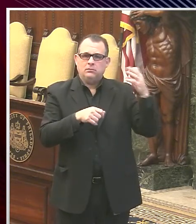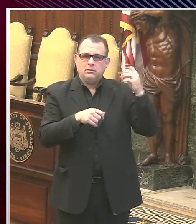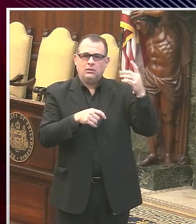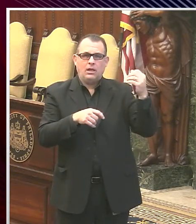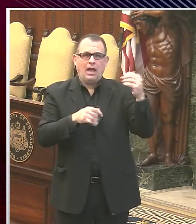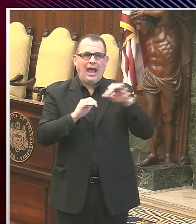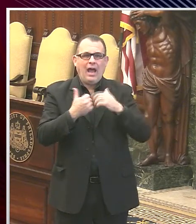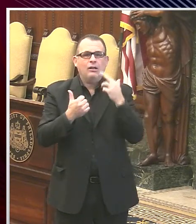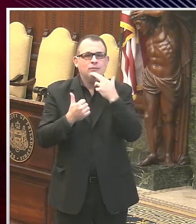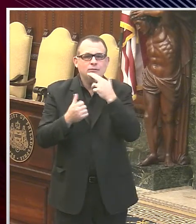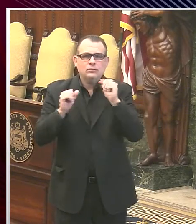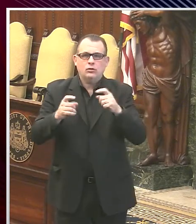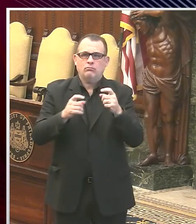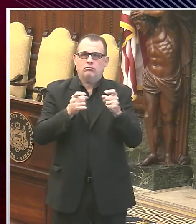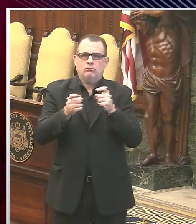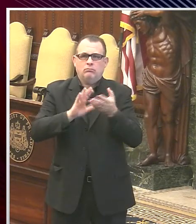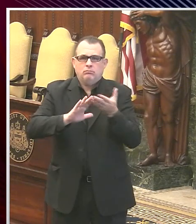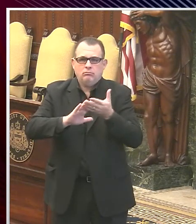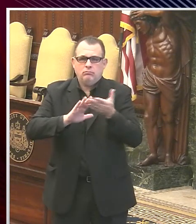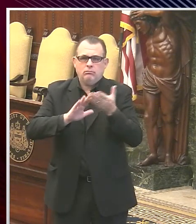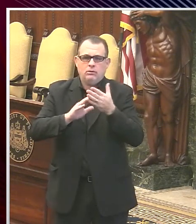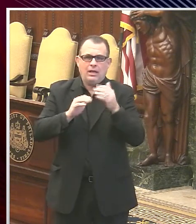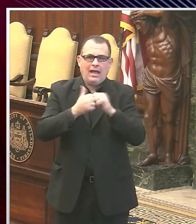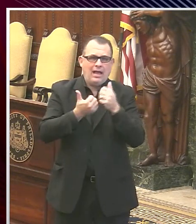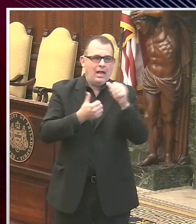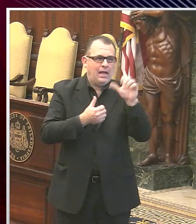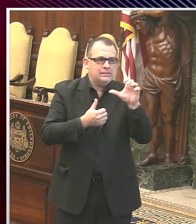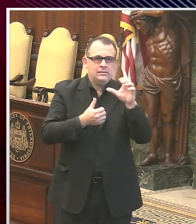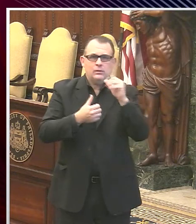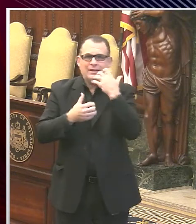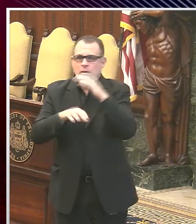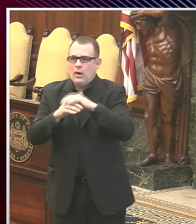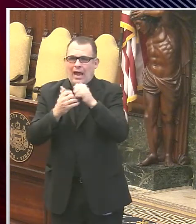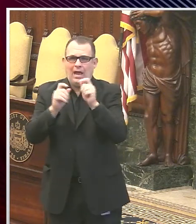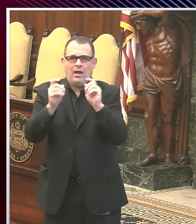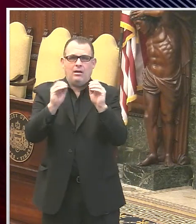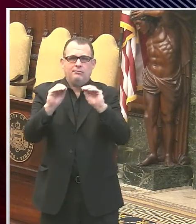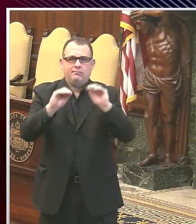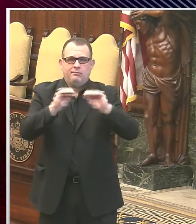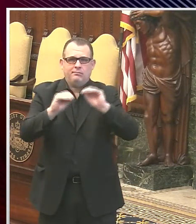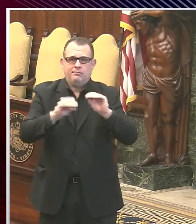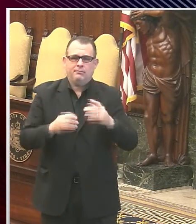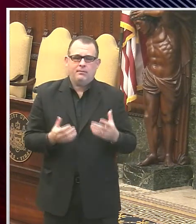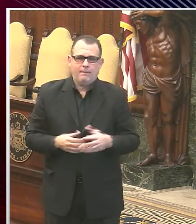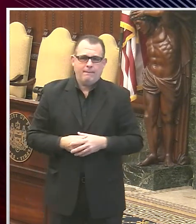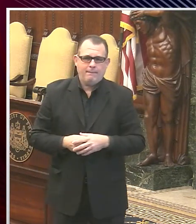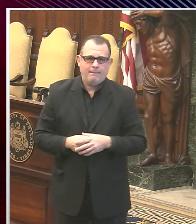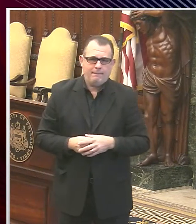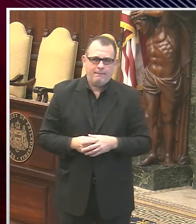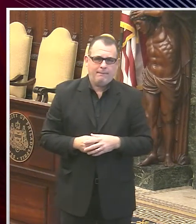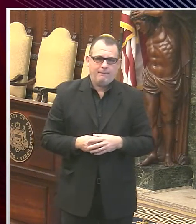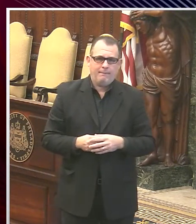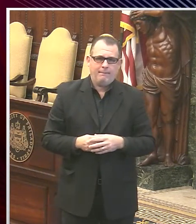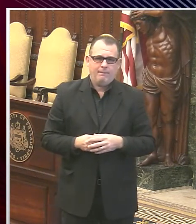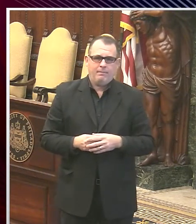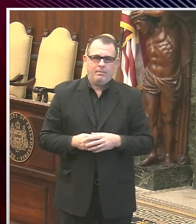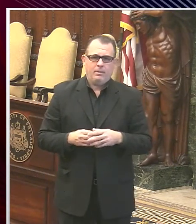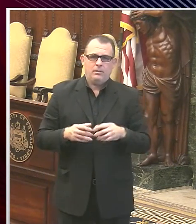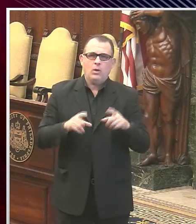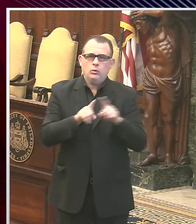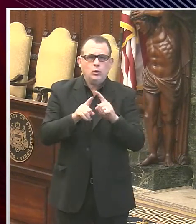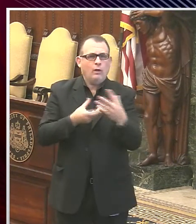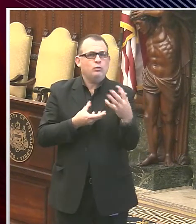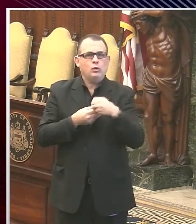ventilation, and air conditioning systems. Excuse me. And we also have that embedded in our recommendations for a variety of different